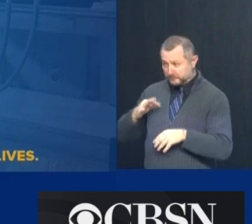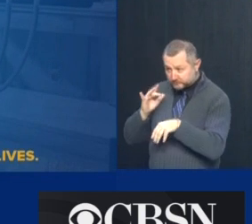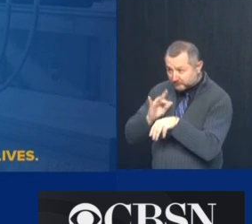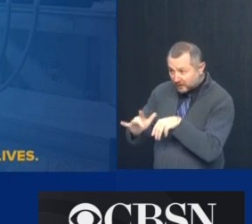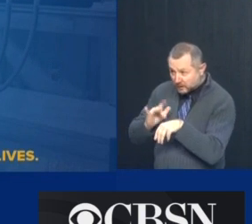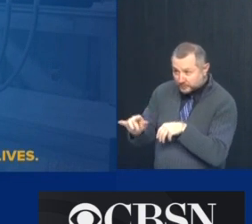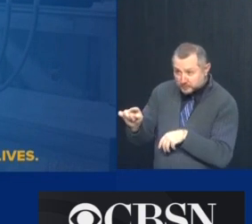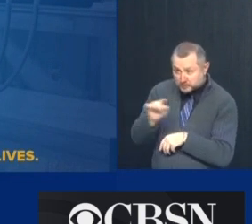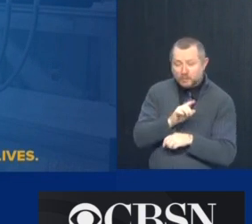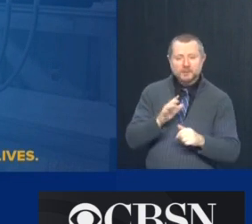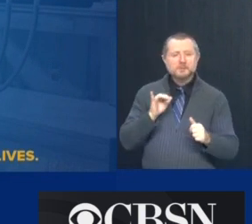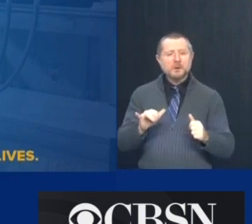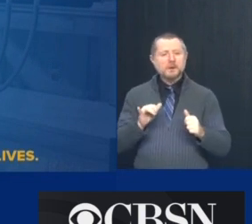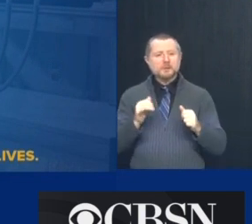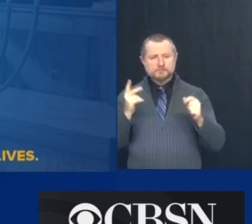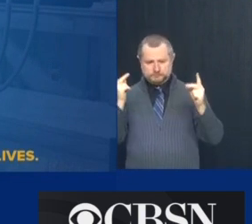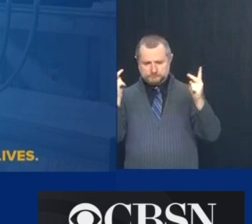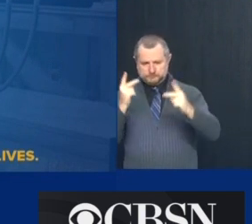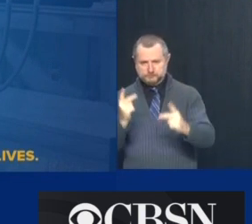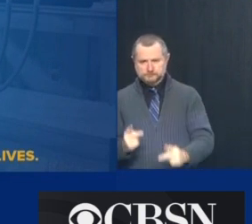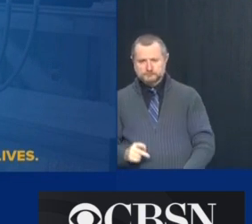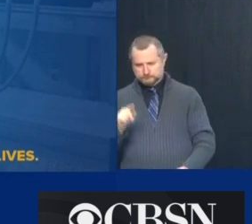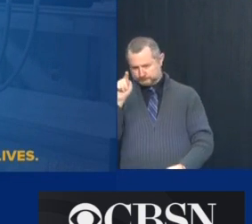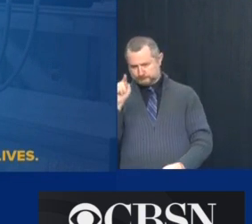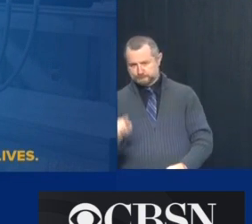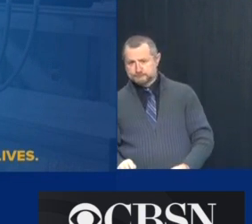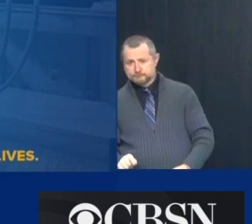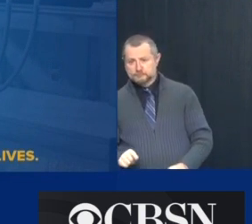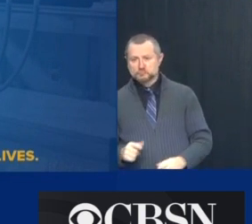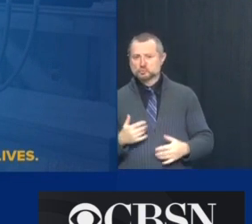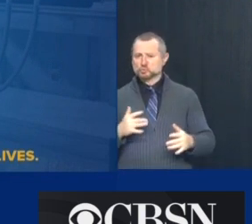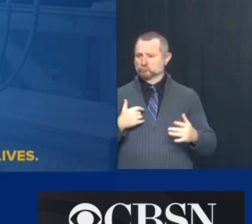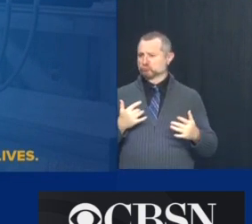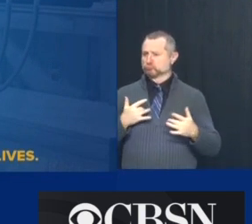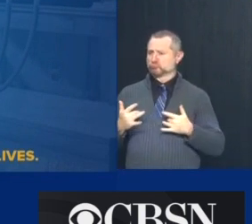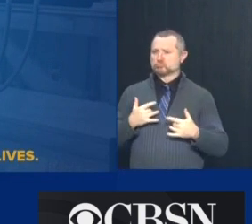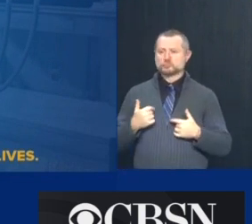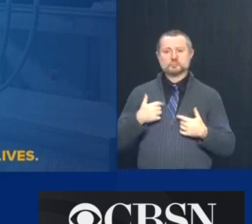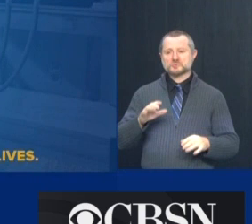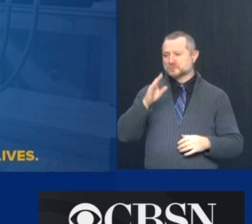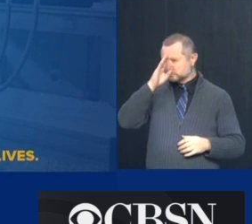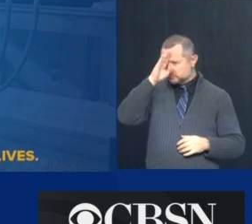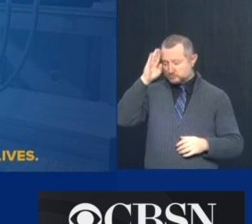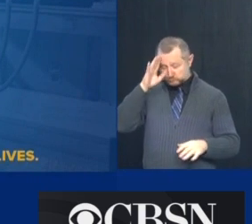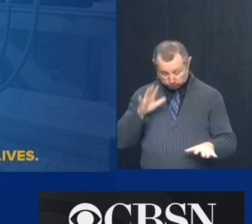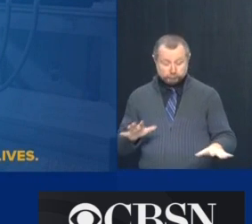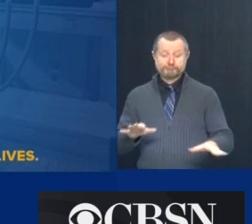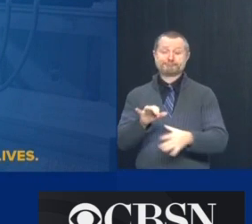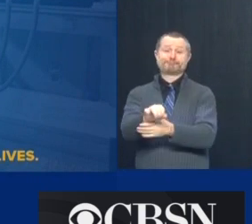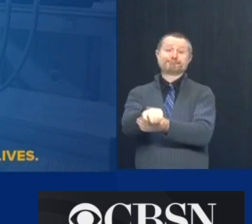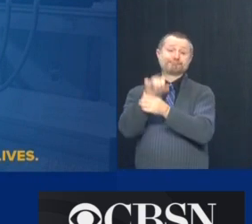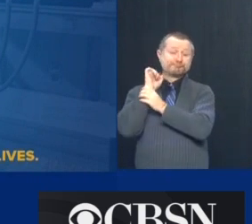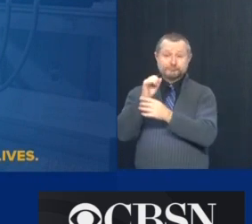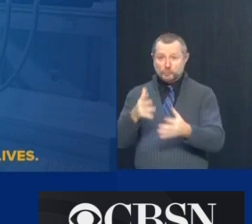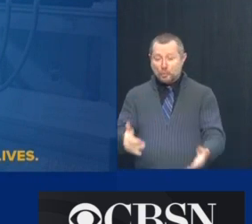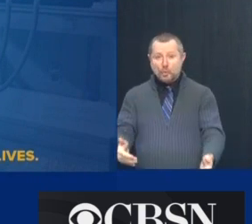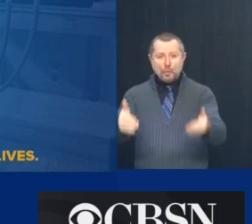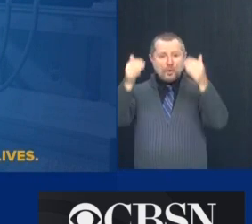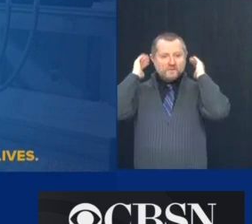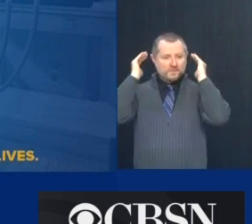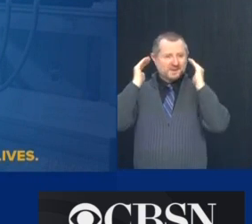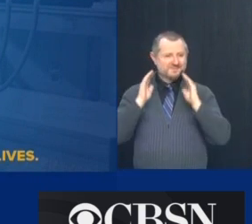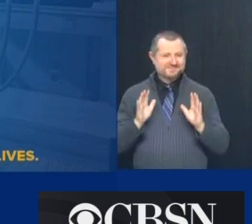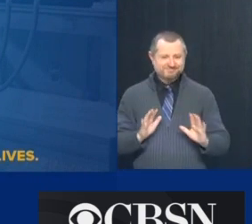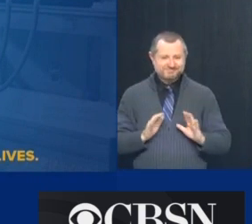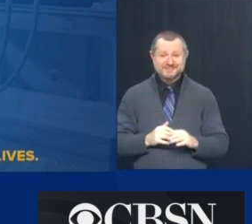We are now worried about overwhelming the hospital system. And if those numbers continue to